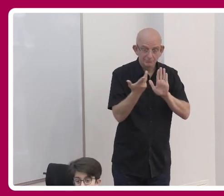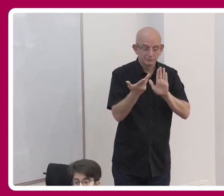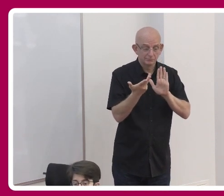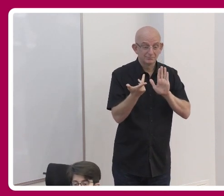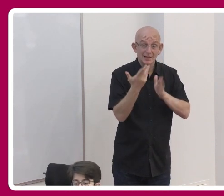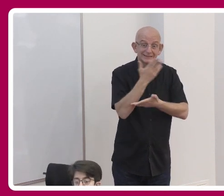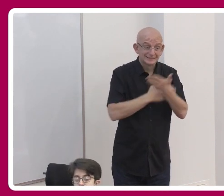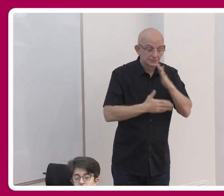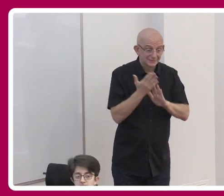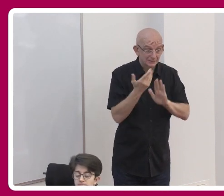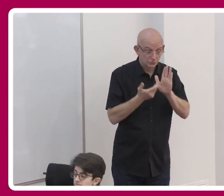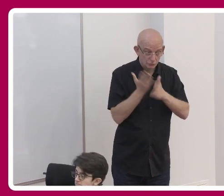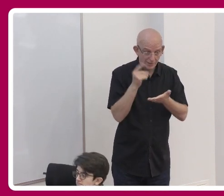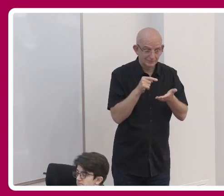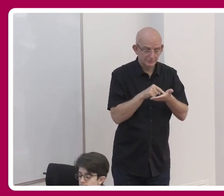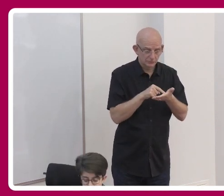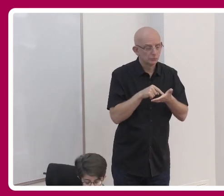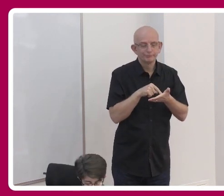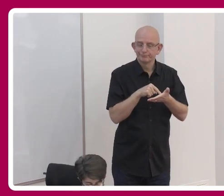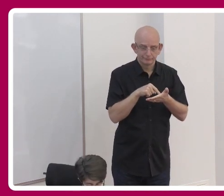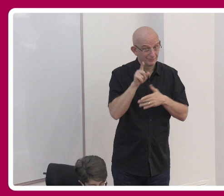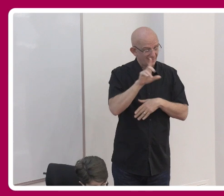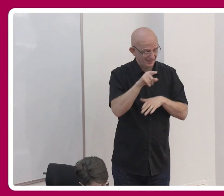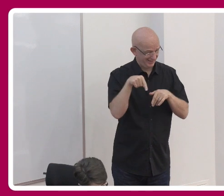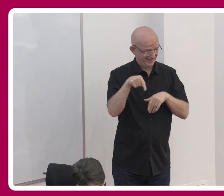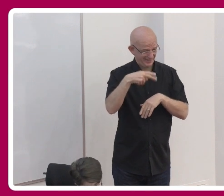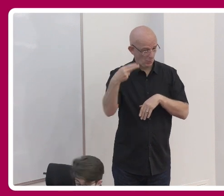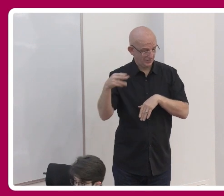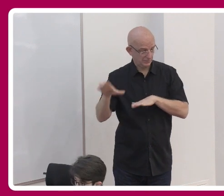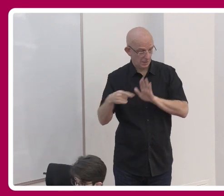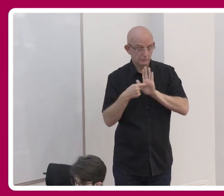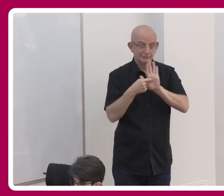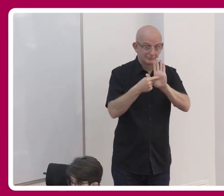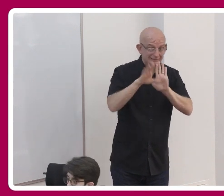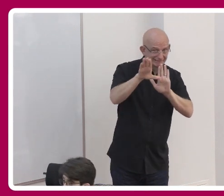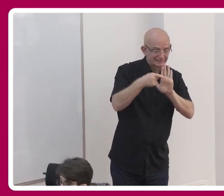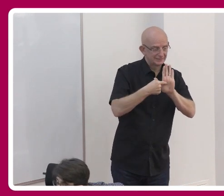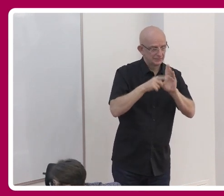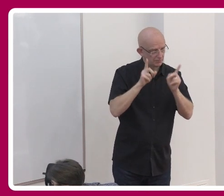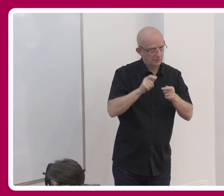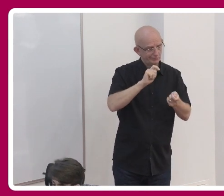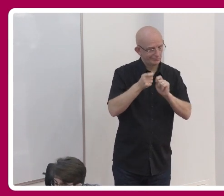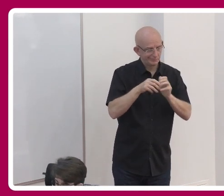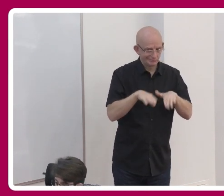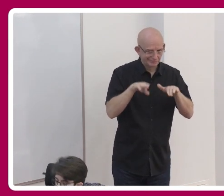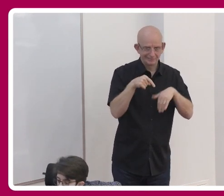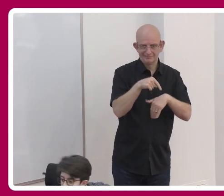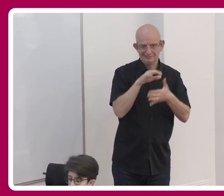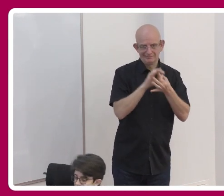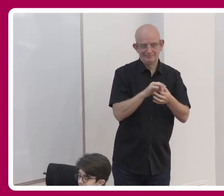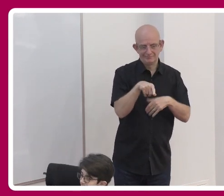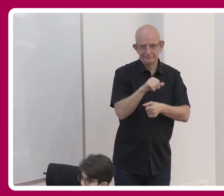of chaining, because we want to get concluding observations that are good on this, and because we want